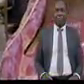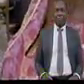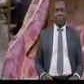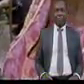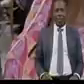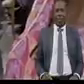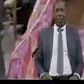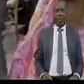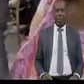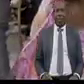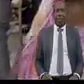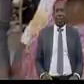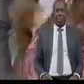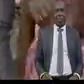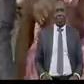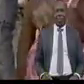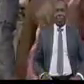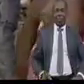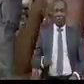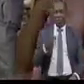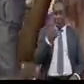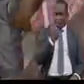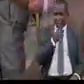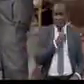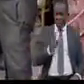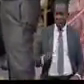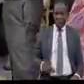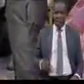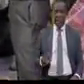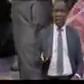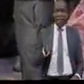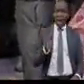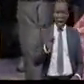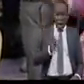Tell the Lord, you are getting there.